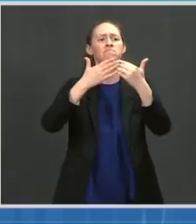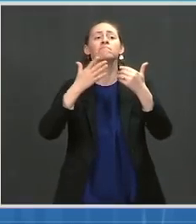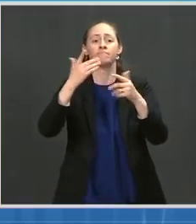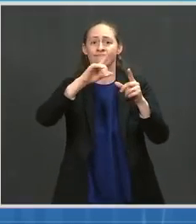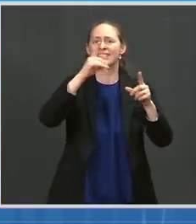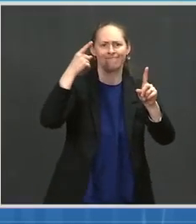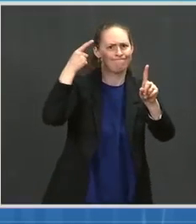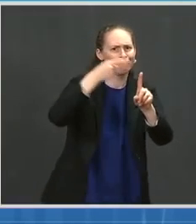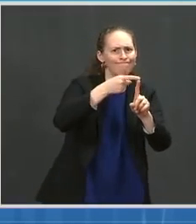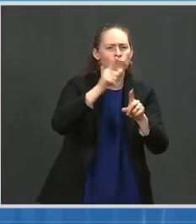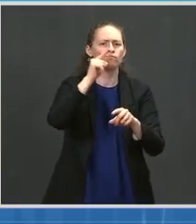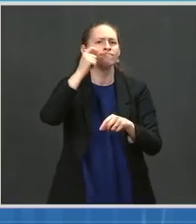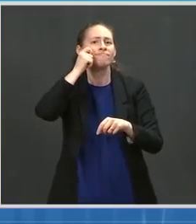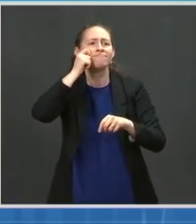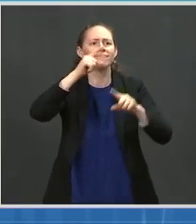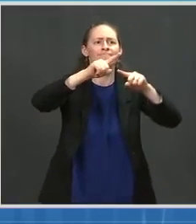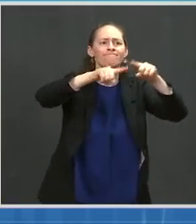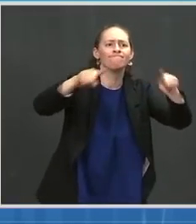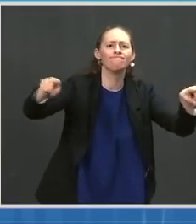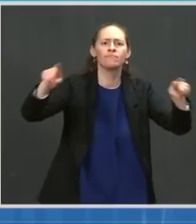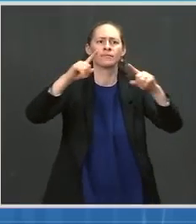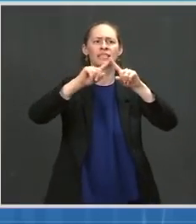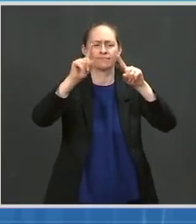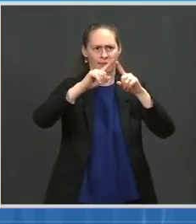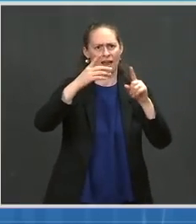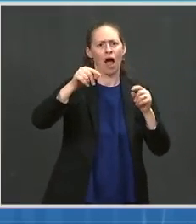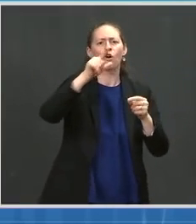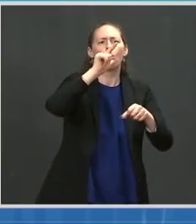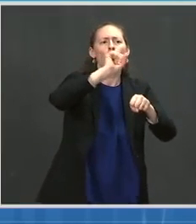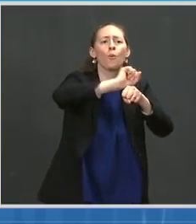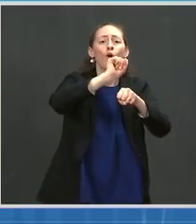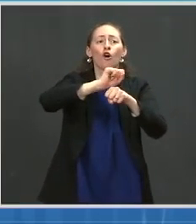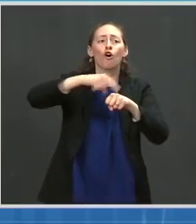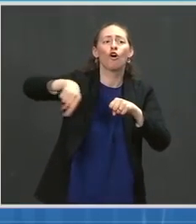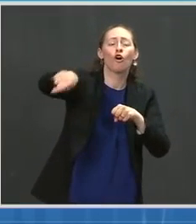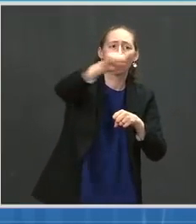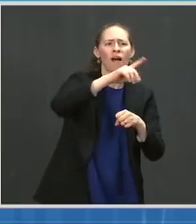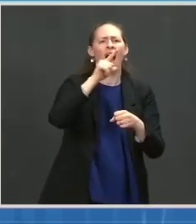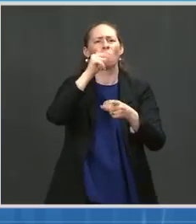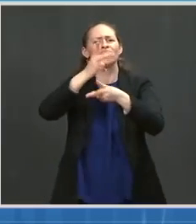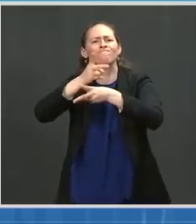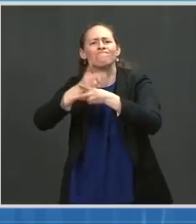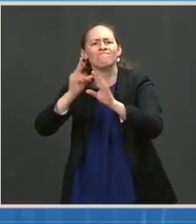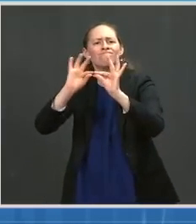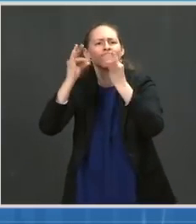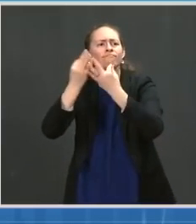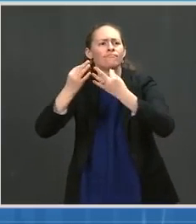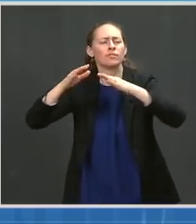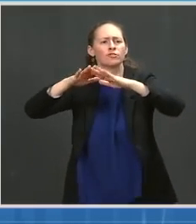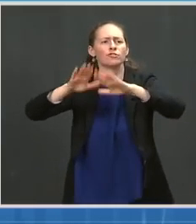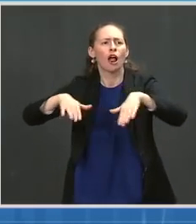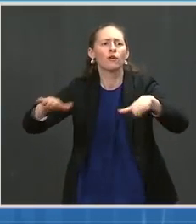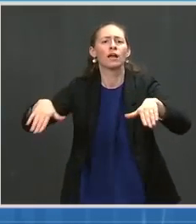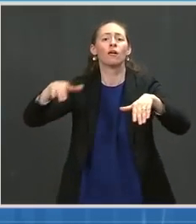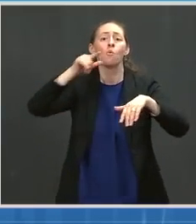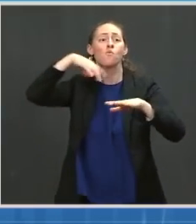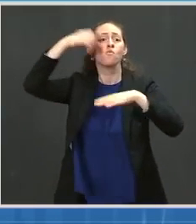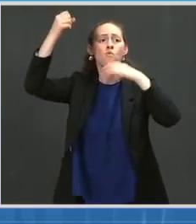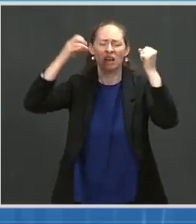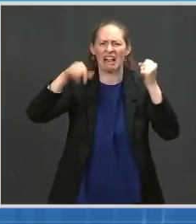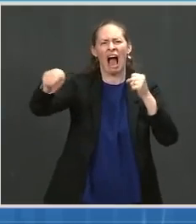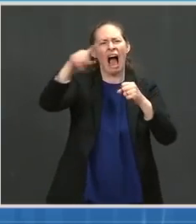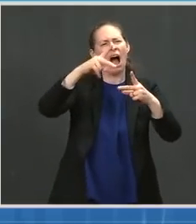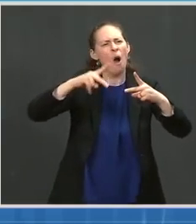and unpaid adult caregivers have experienced disproportionately worse mental health outcomes during this pandemic. Now,